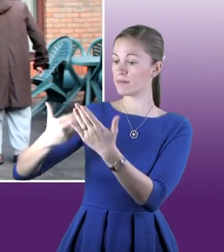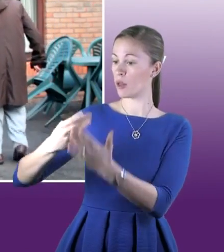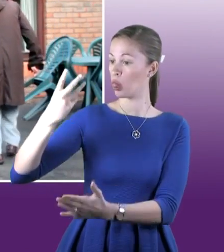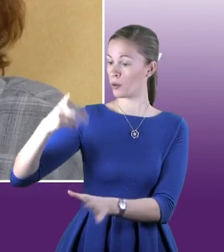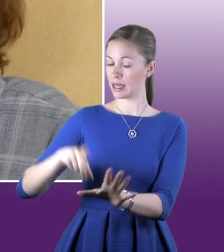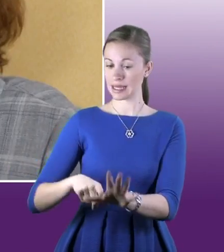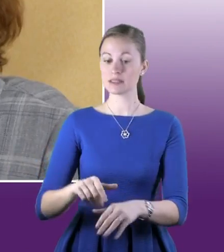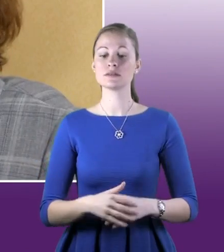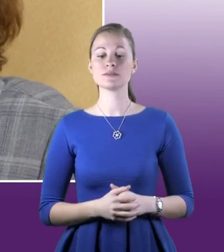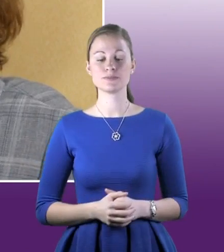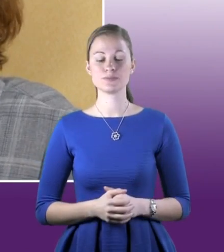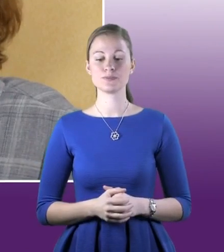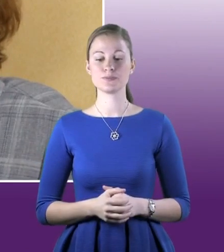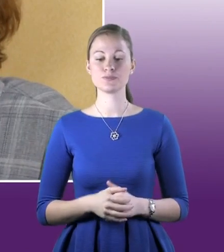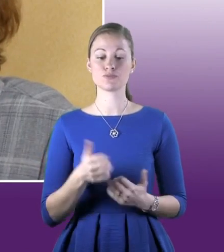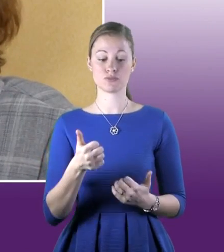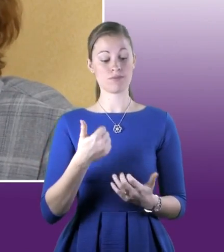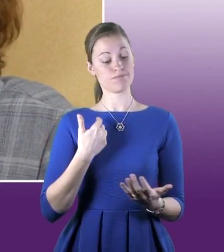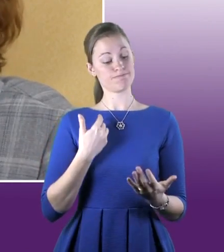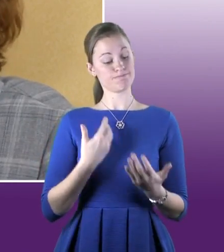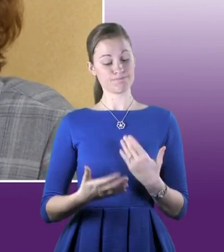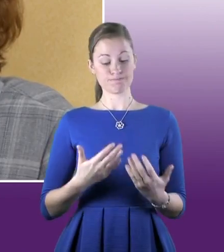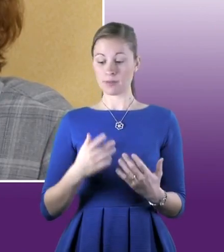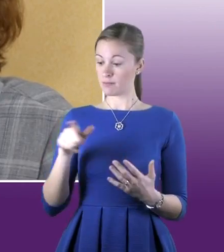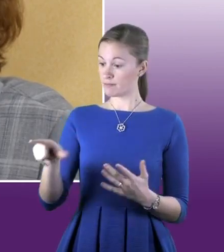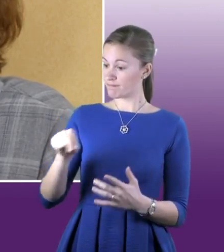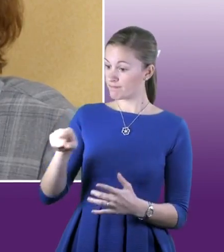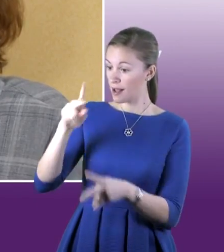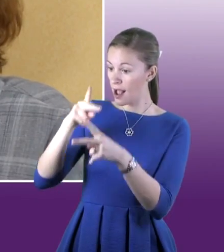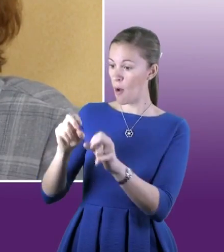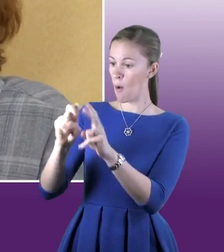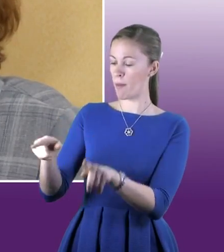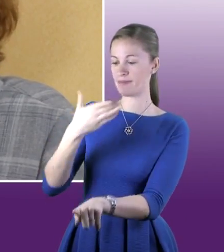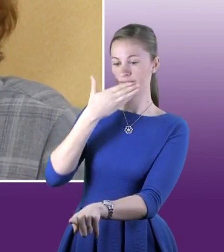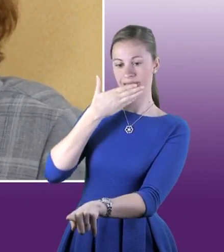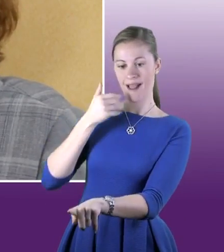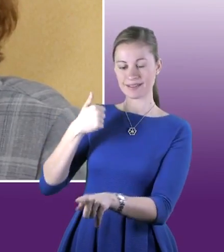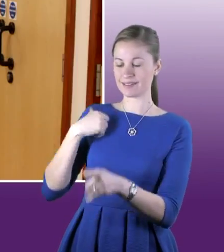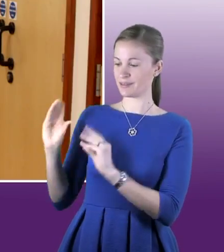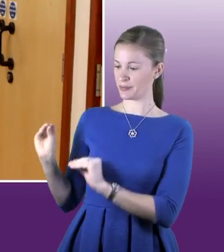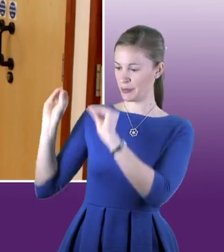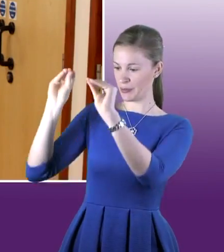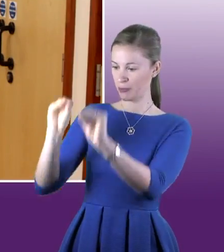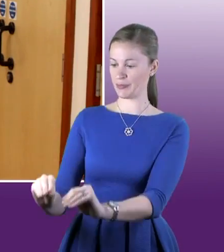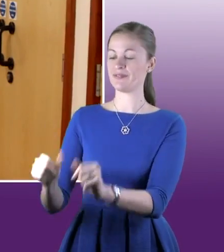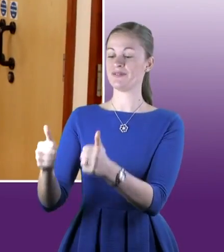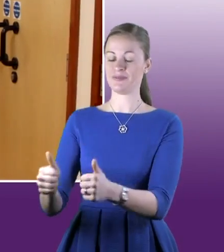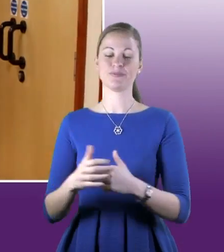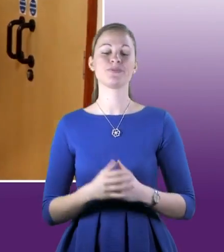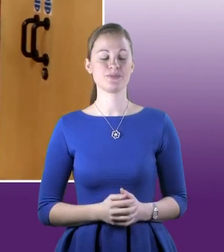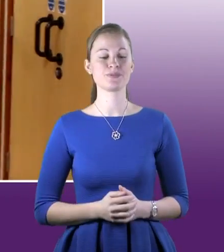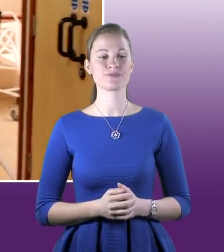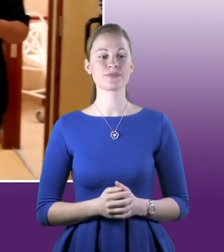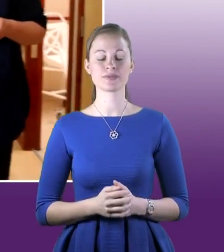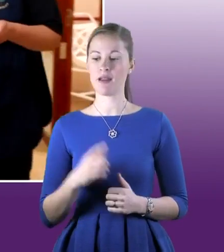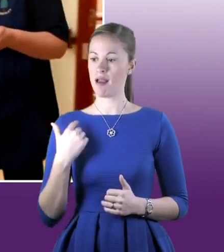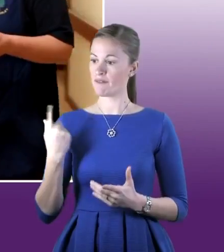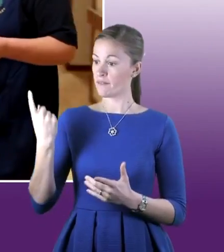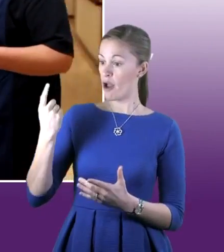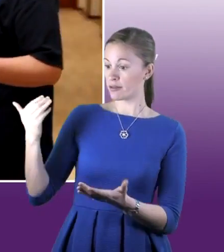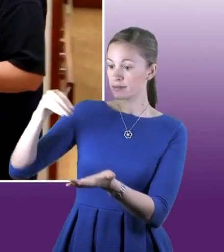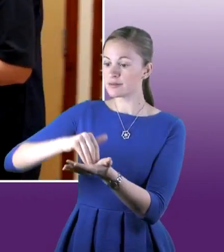Anyway, we chose this place and this was nice and I moved in. And at